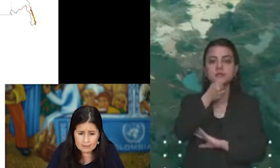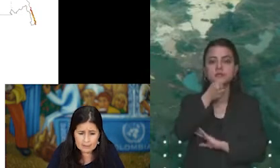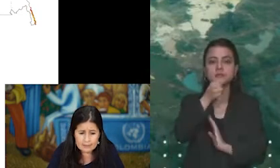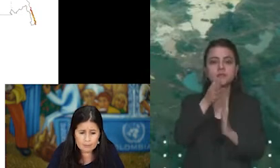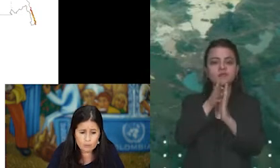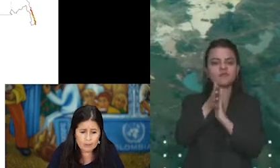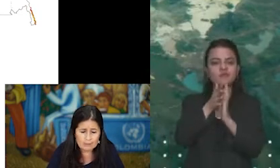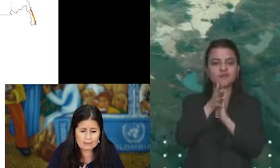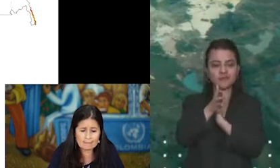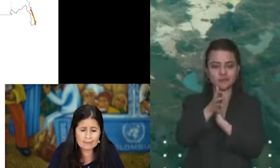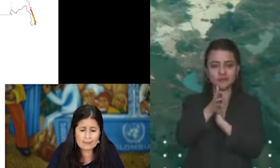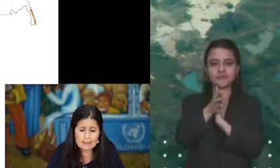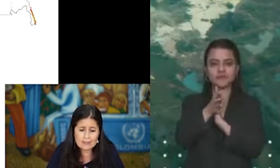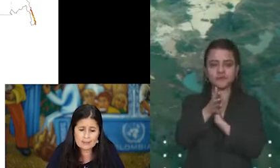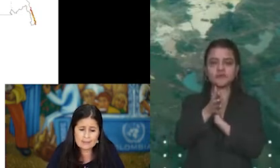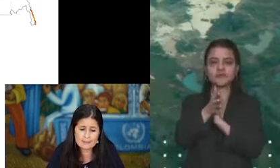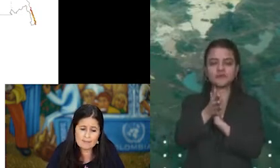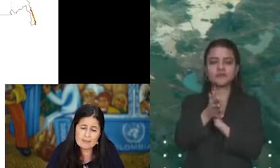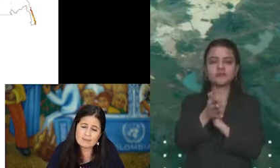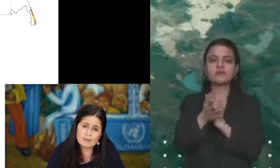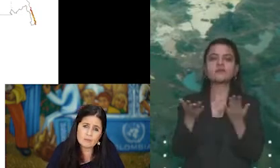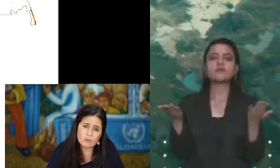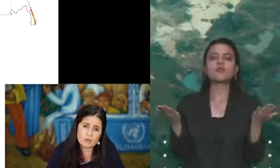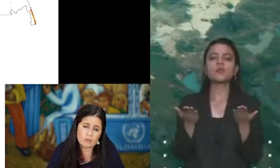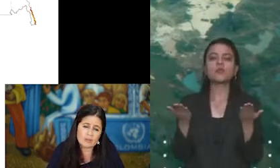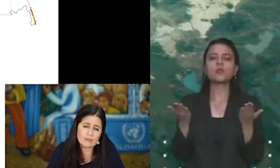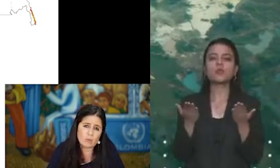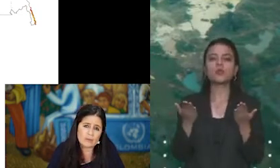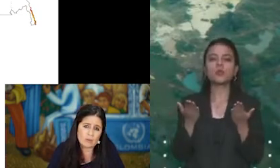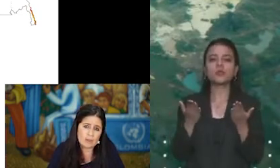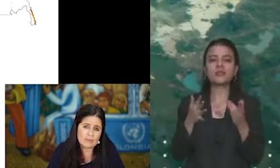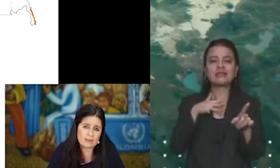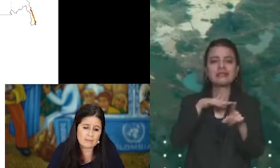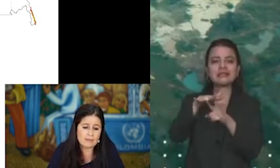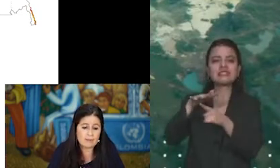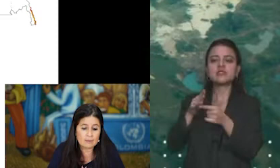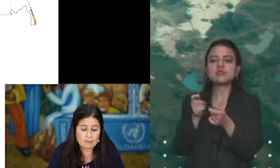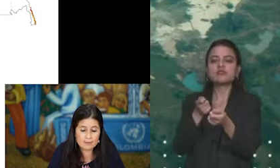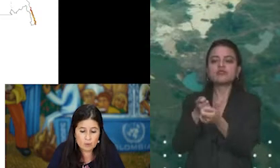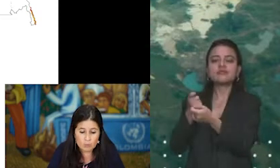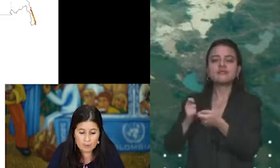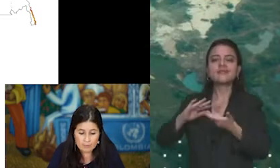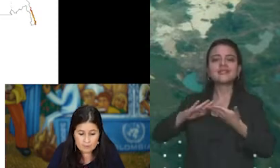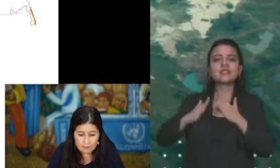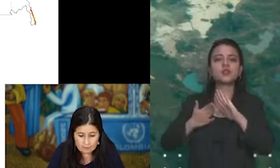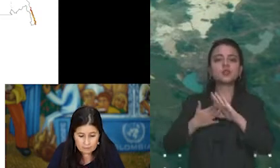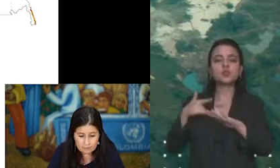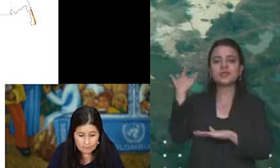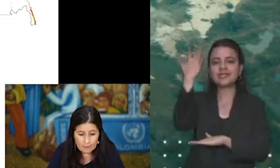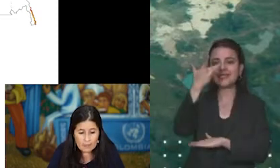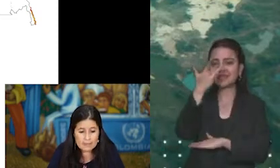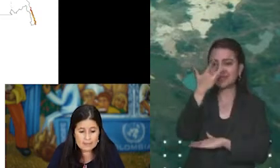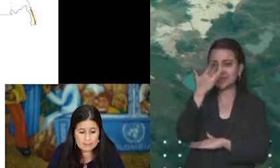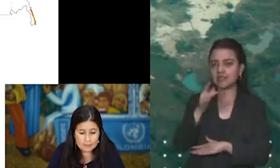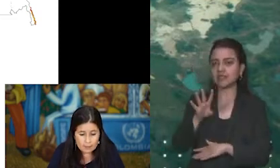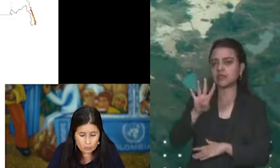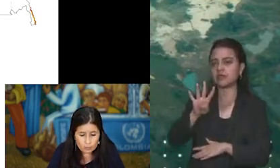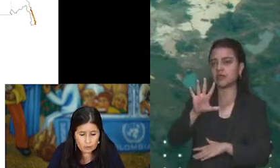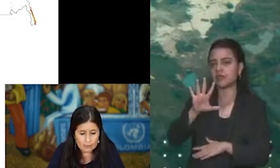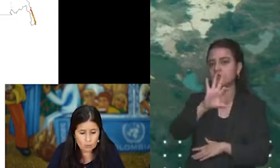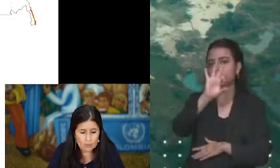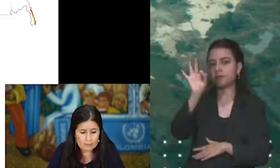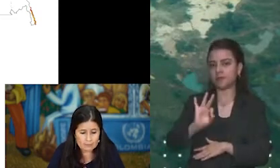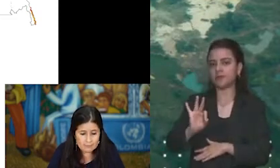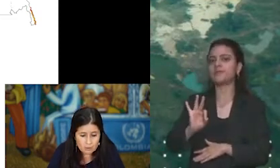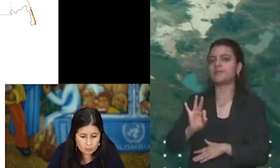everything related to evidence of exploitation in territories of Afro communities. And here we have